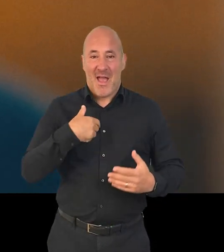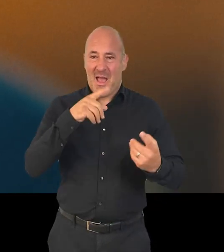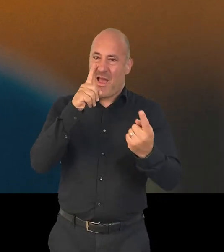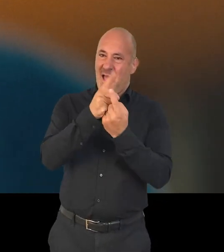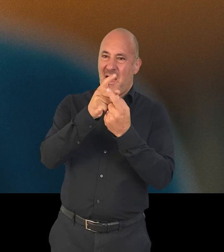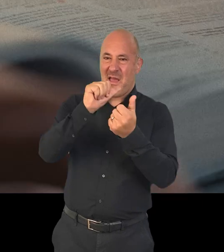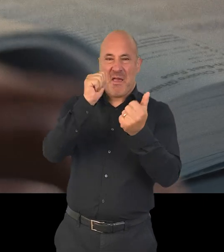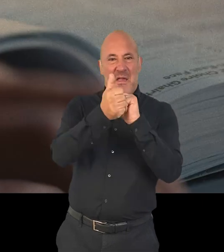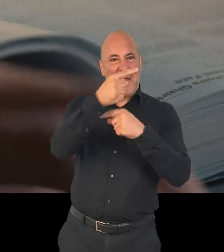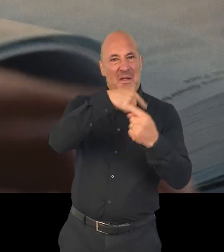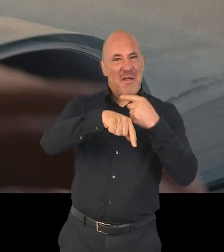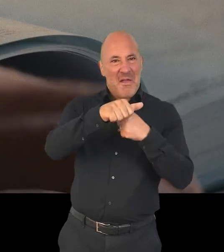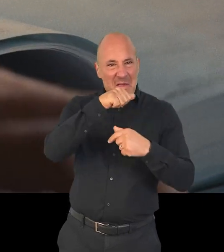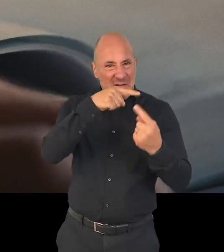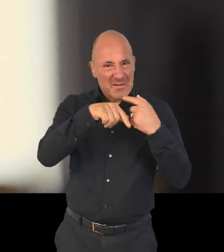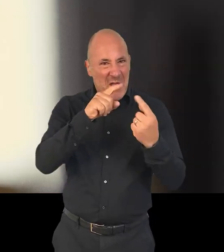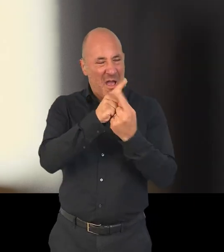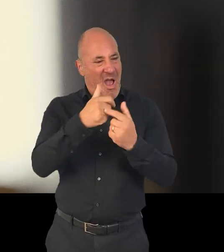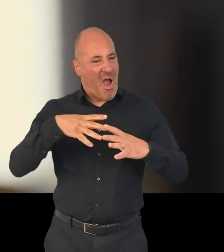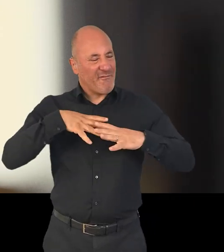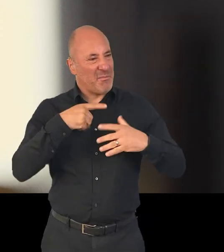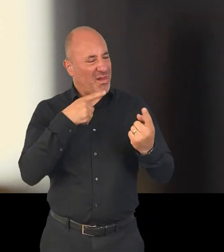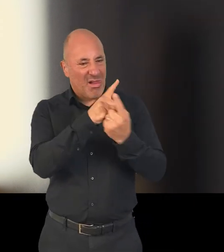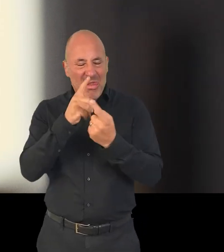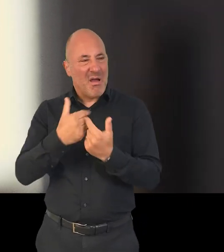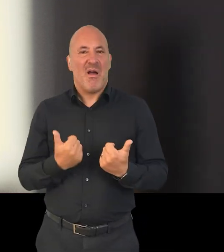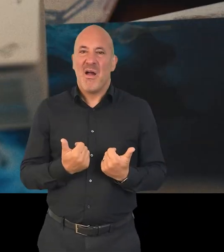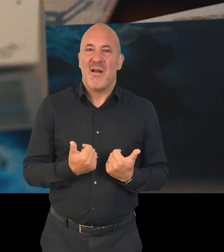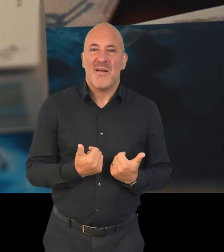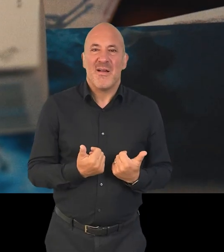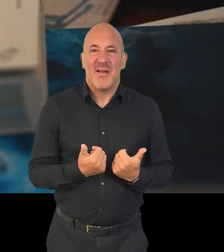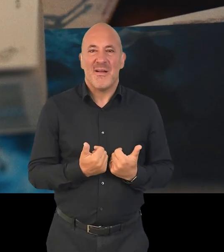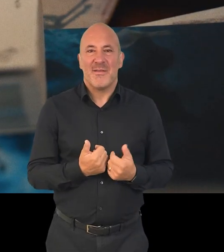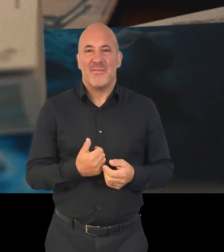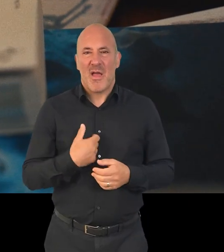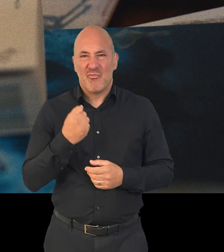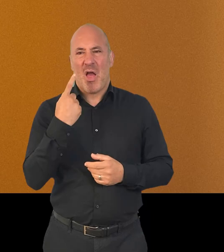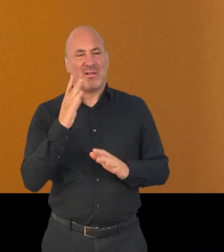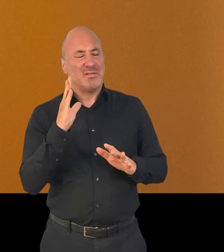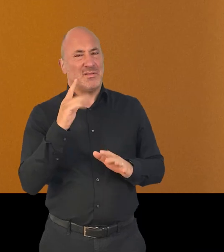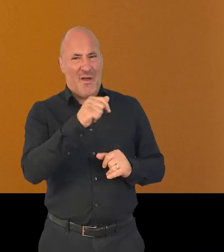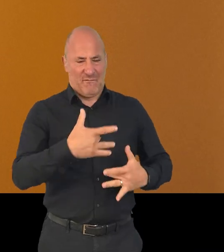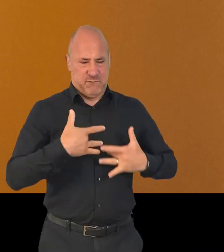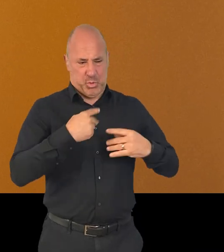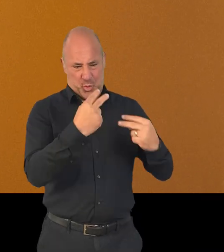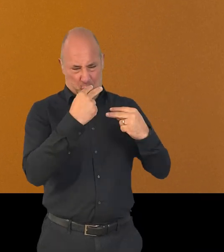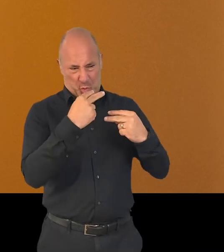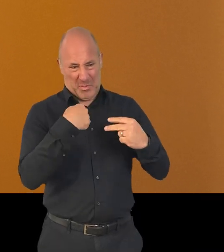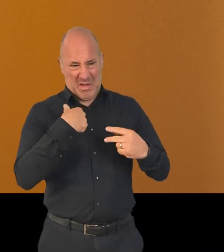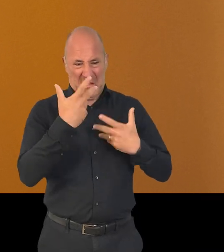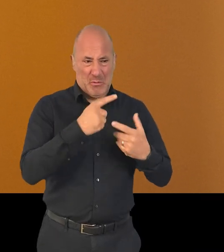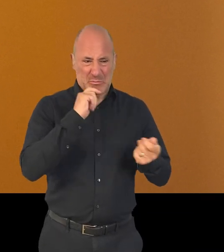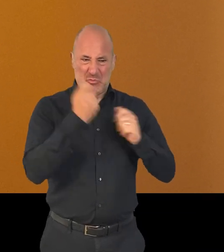I kind of fell in with a really good bunch of mates there and felt really comfortable in their company, and I kind of realized that they wouldn't change their opinion of me at